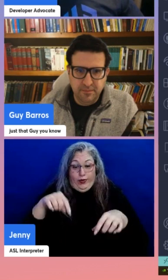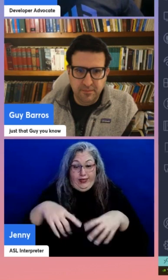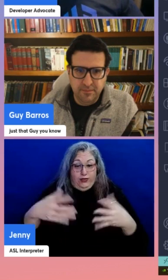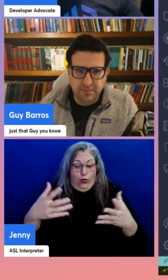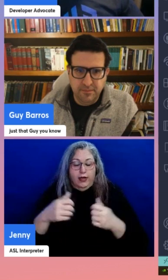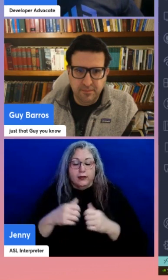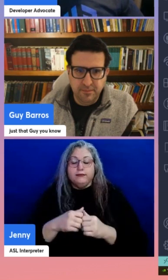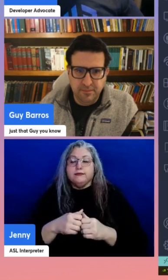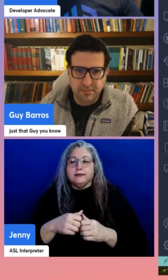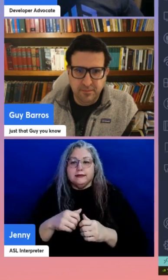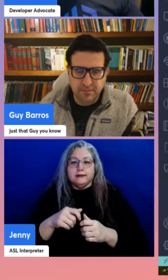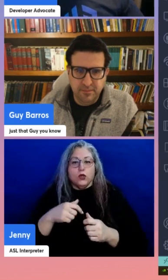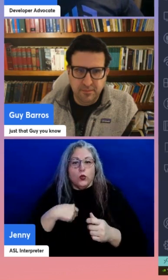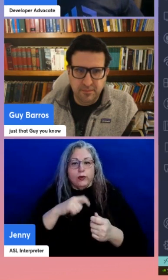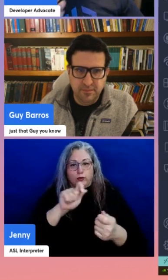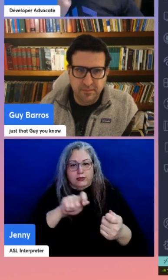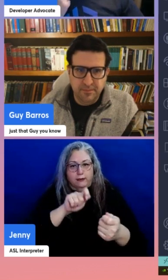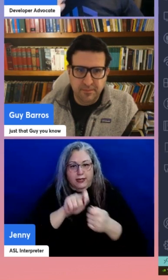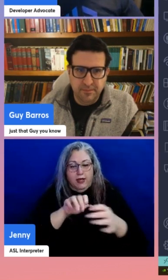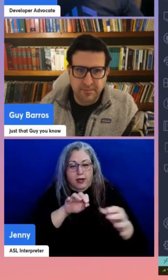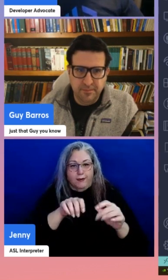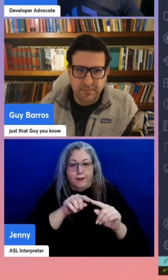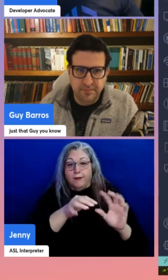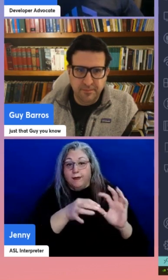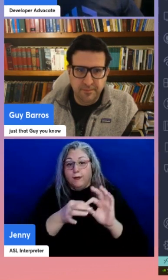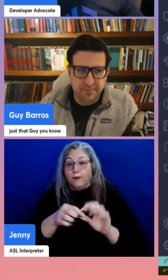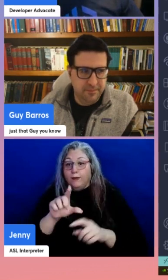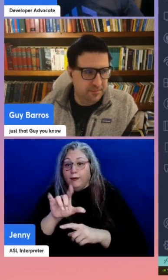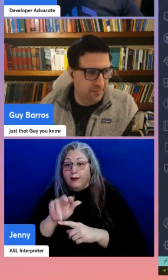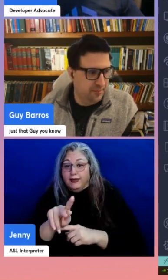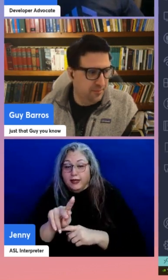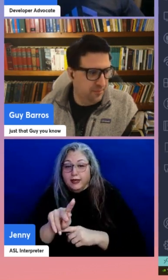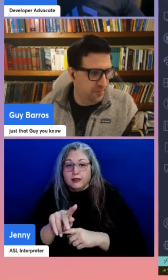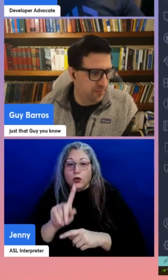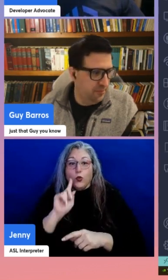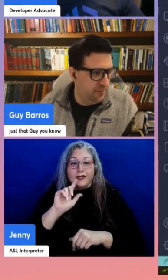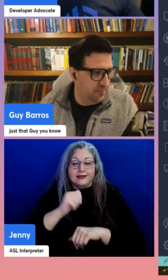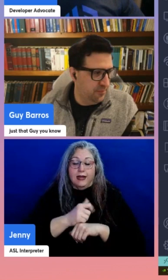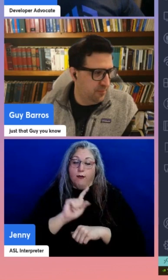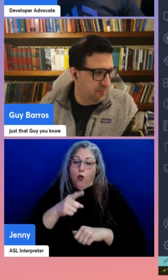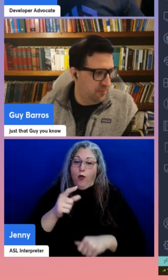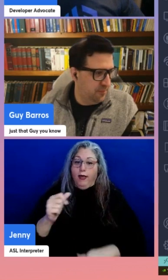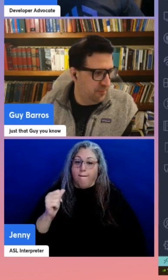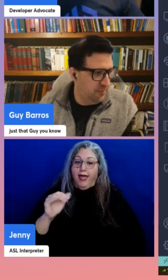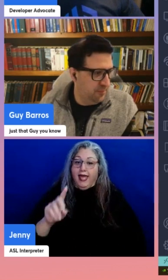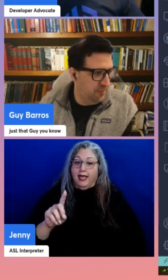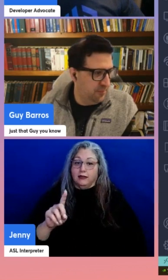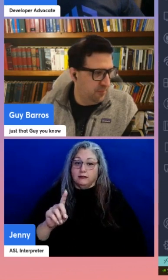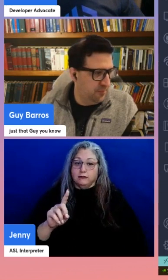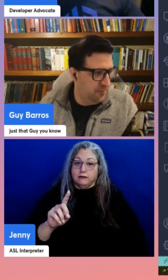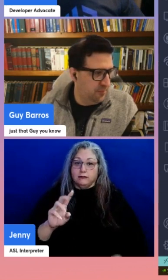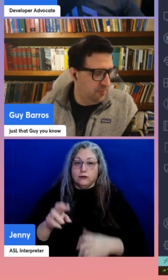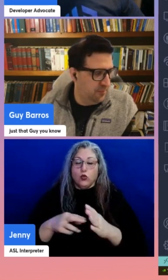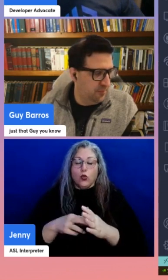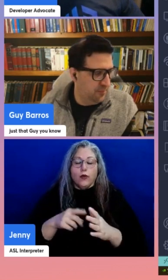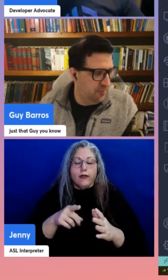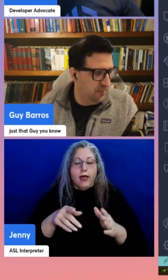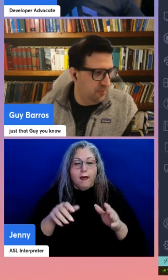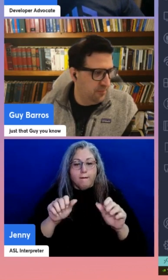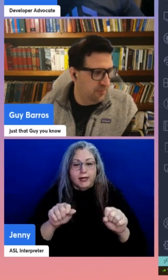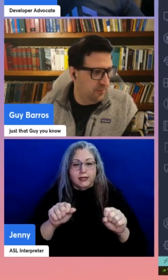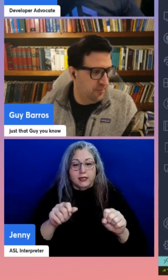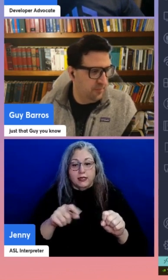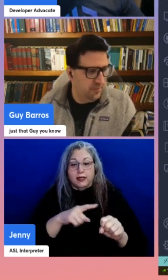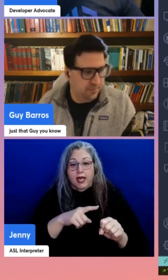basically just specifying that link. So we're setting up on the backend role the ability for a service